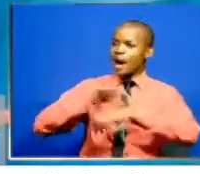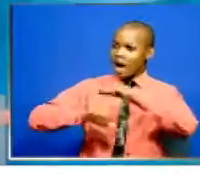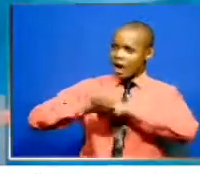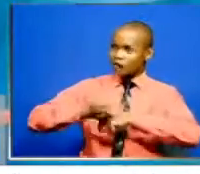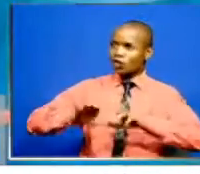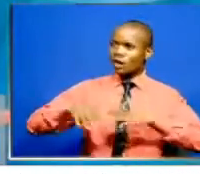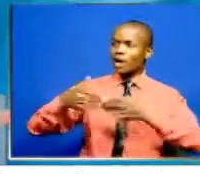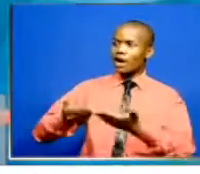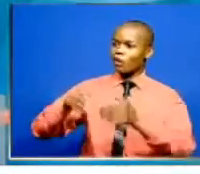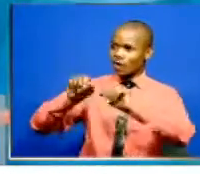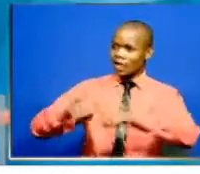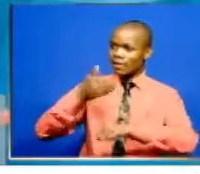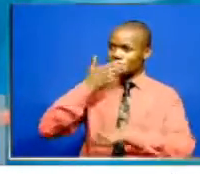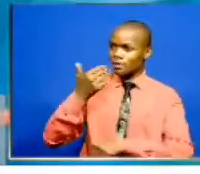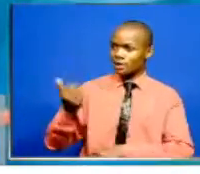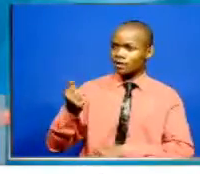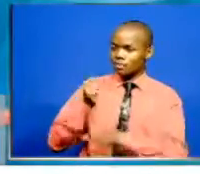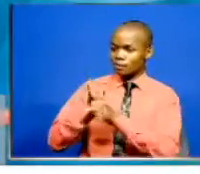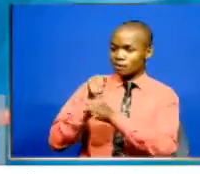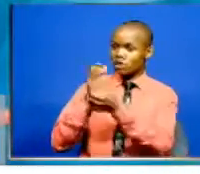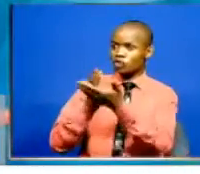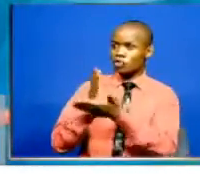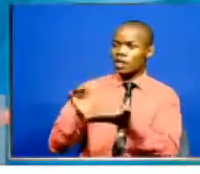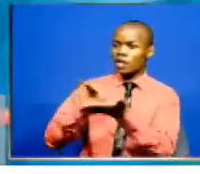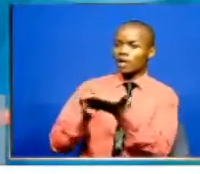engage with businesses